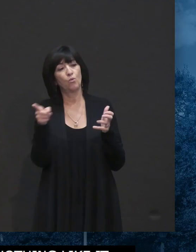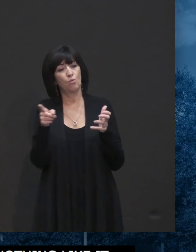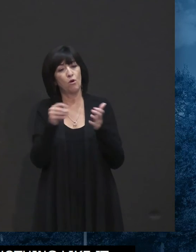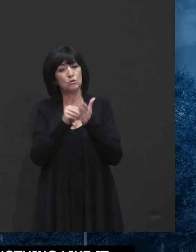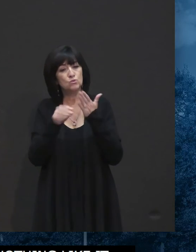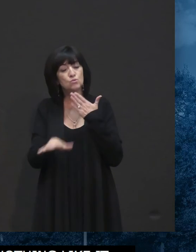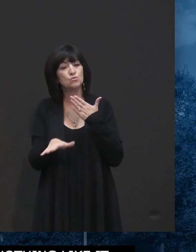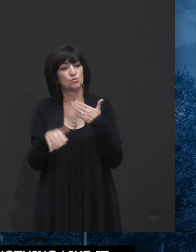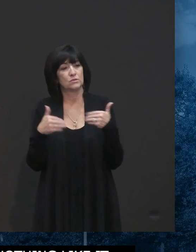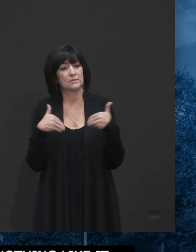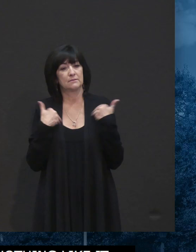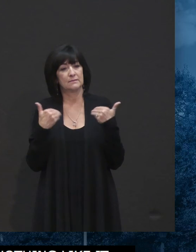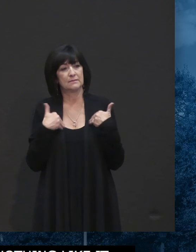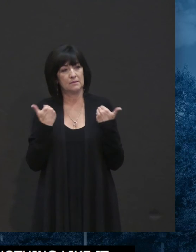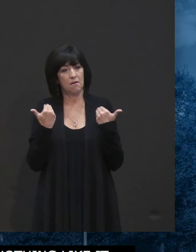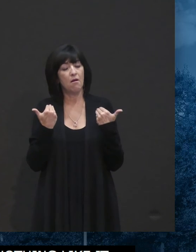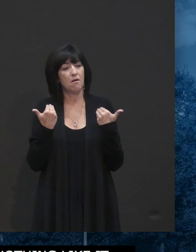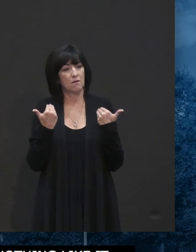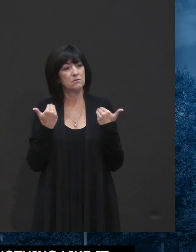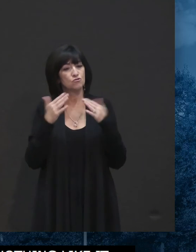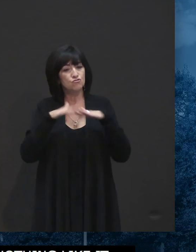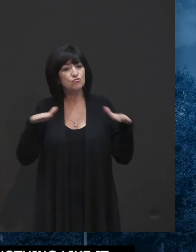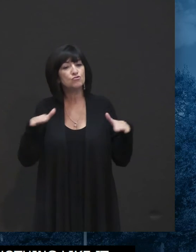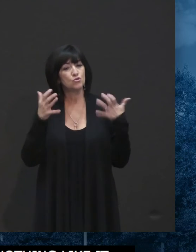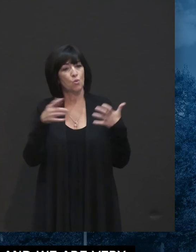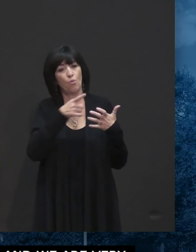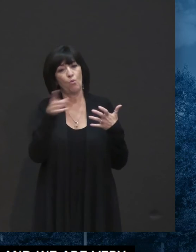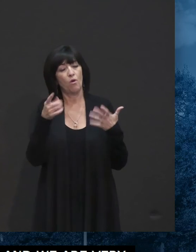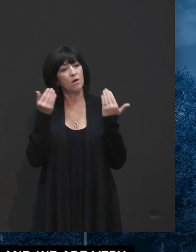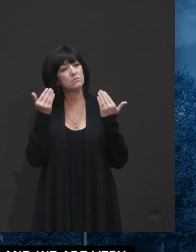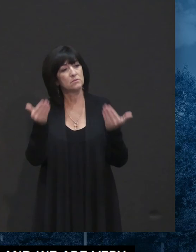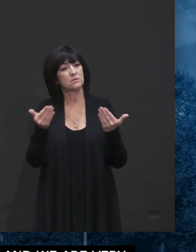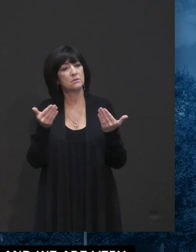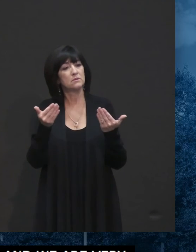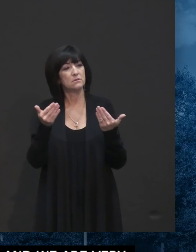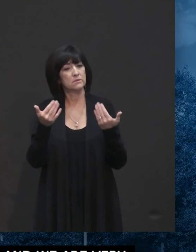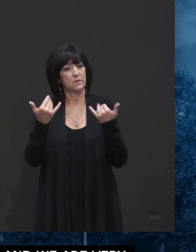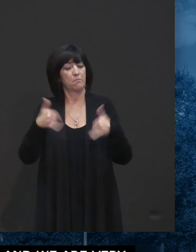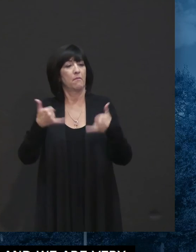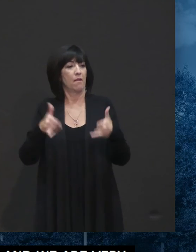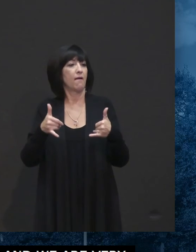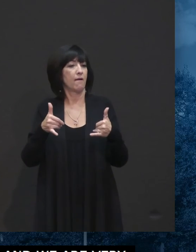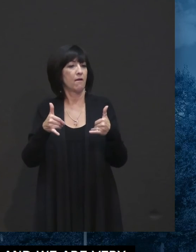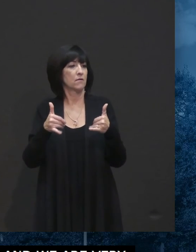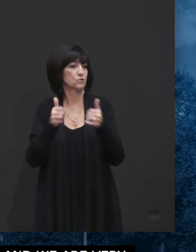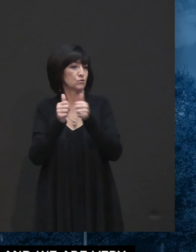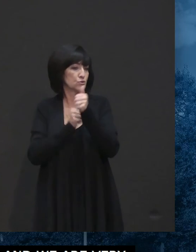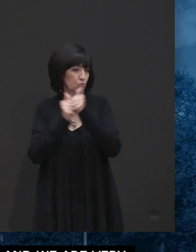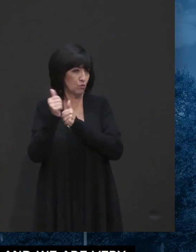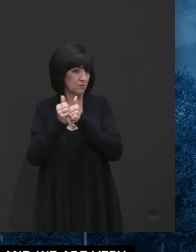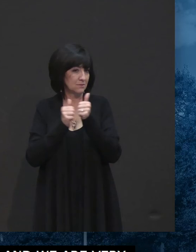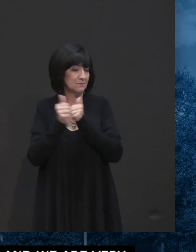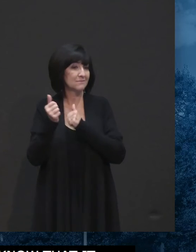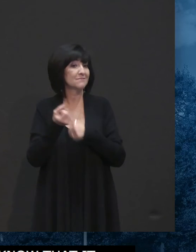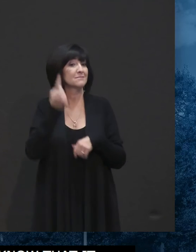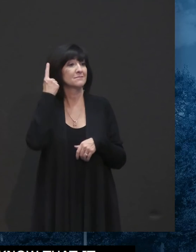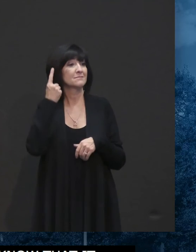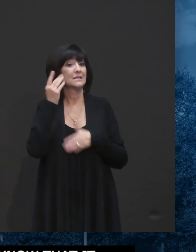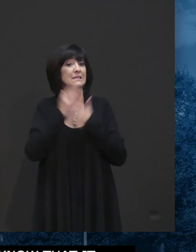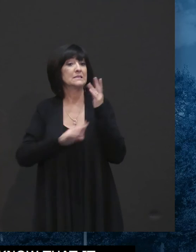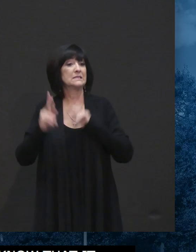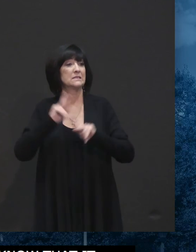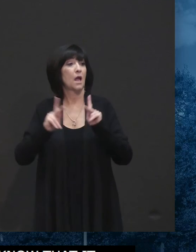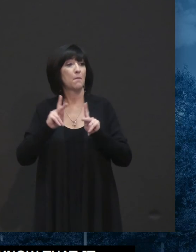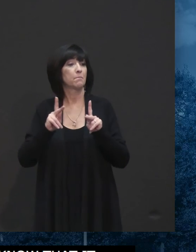about the spread of the virus. We know that it happens when people let their guards down. And so most